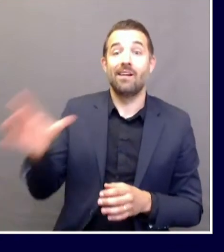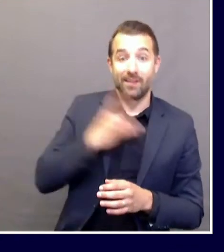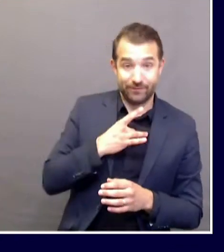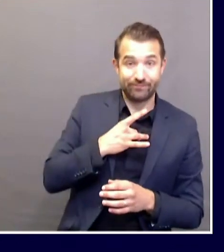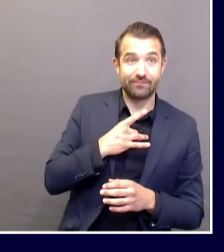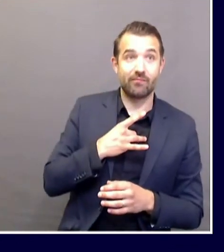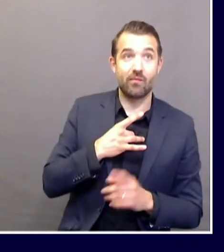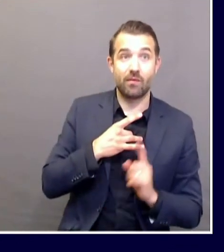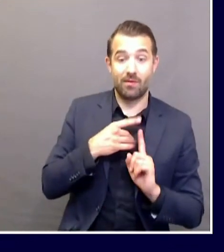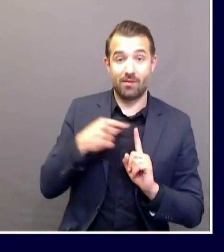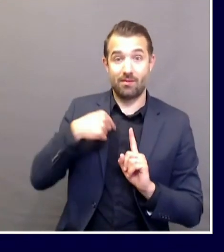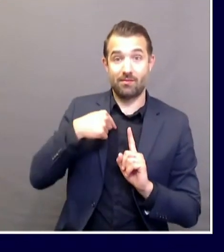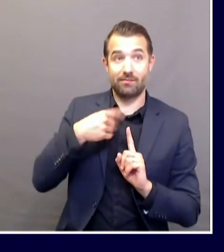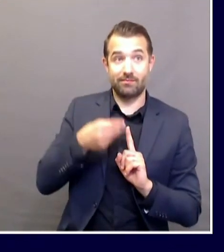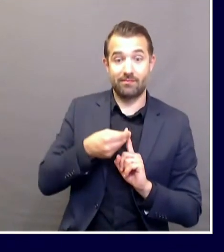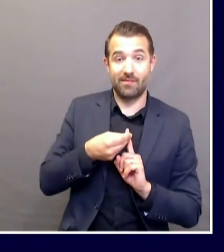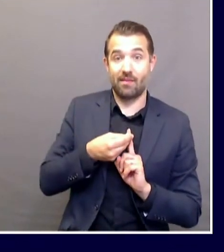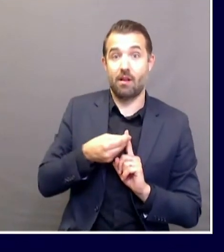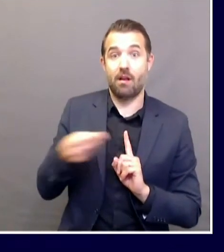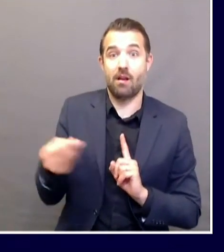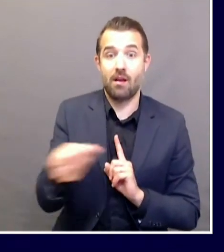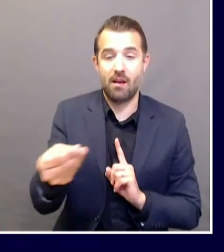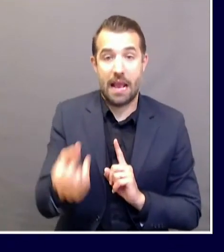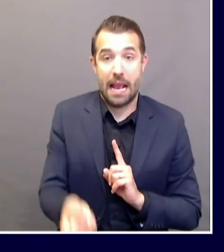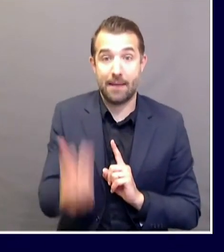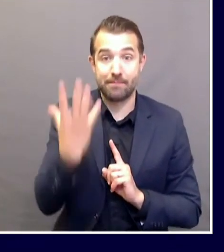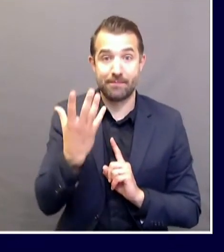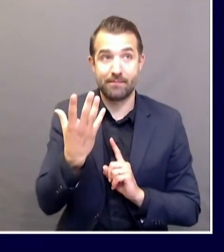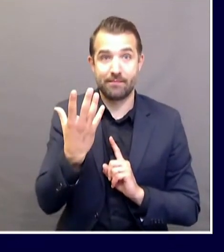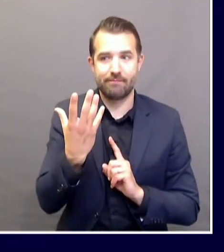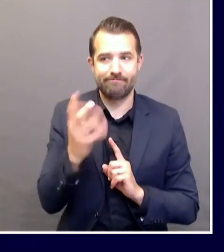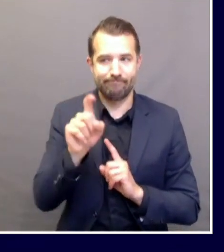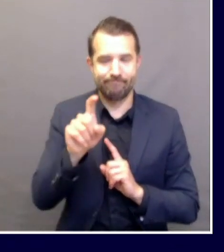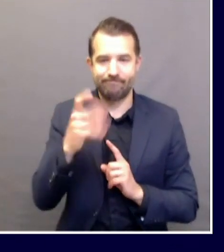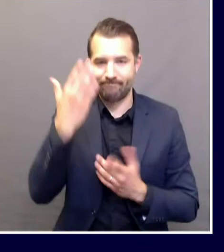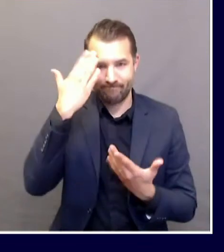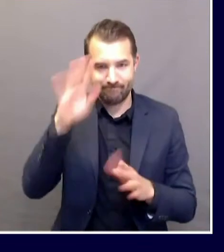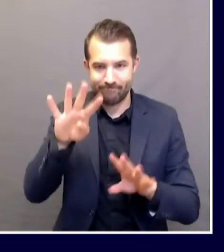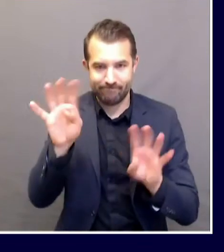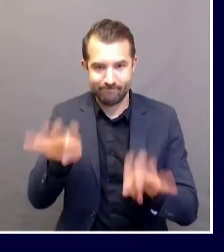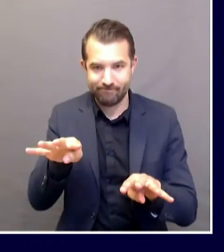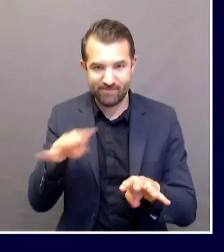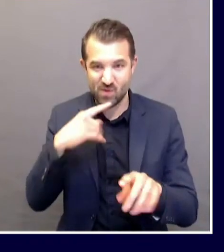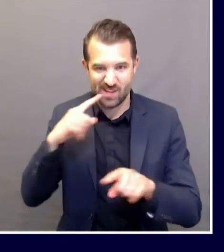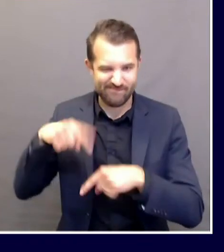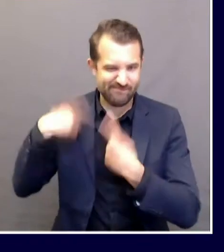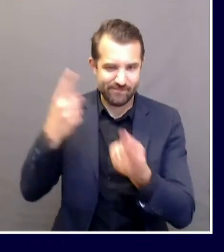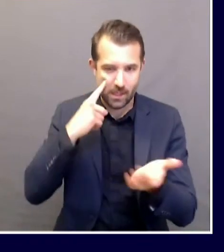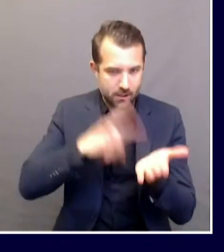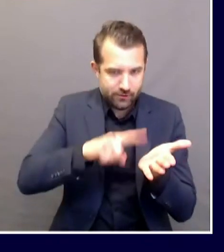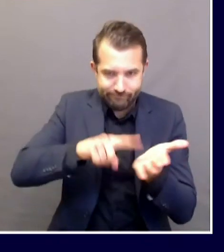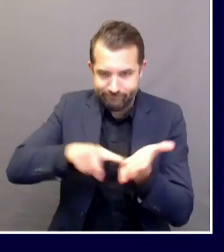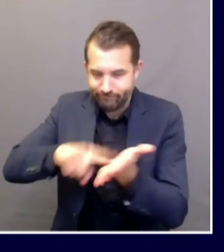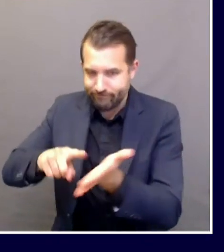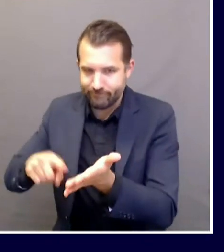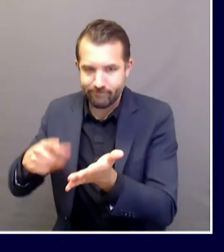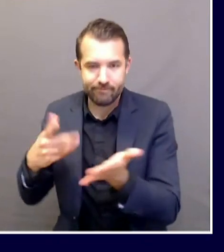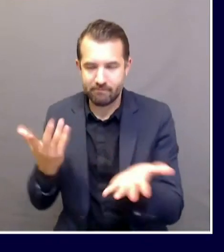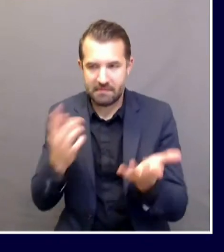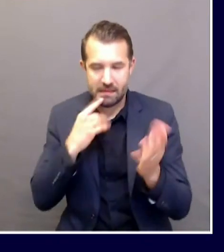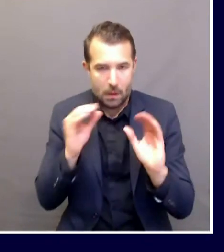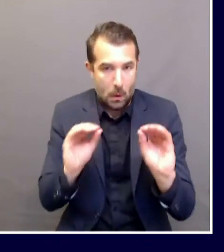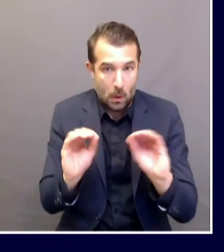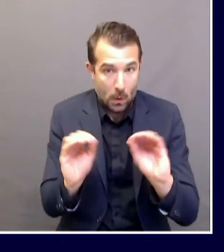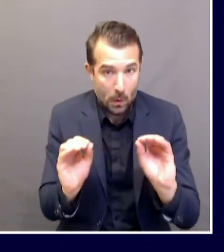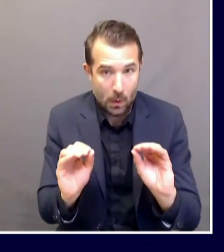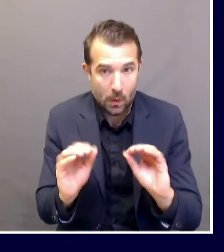because it suggests that the vaccines have so many benefits. Vaccines not only keep you safe, not only keep you out of the